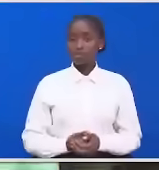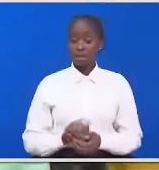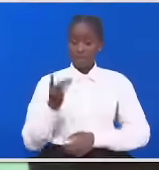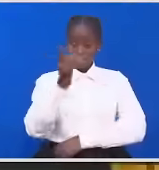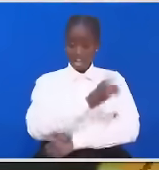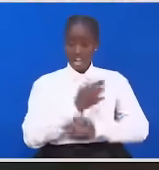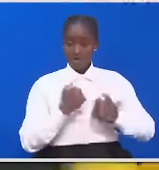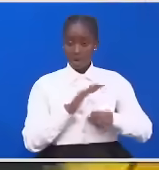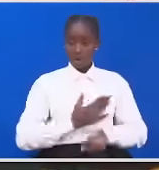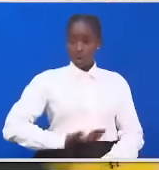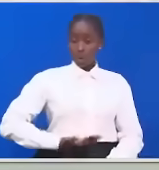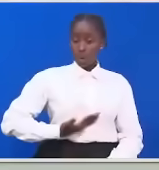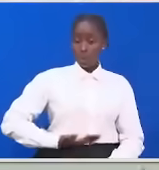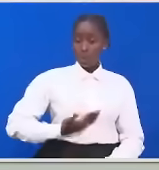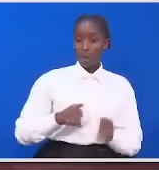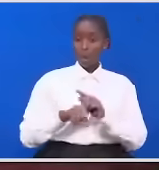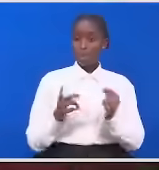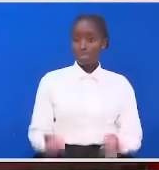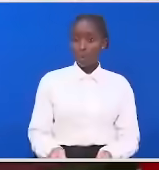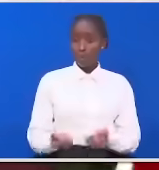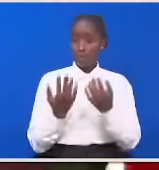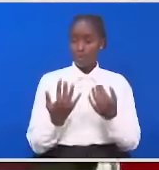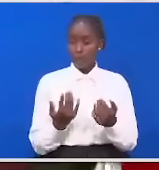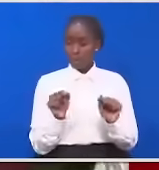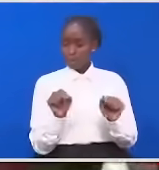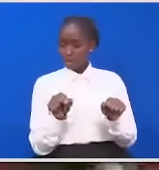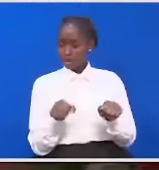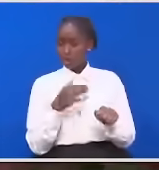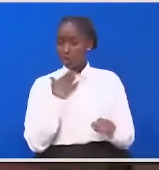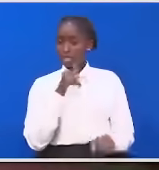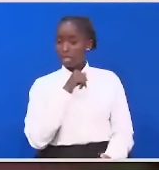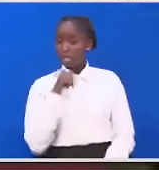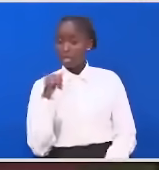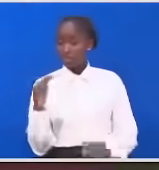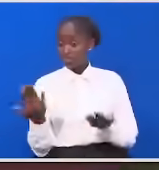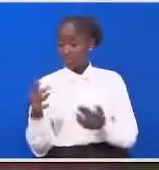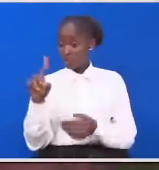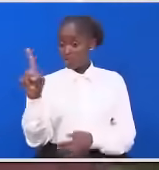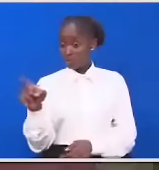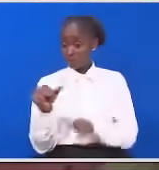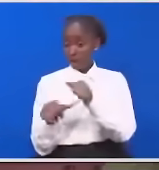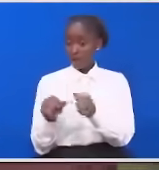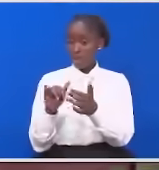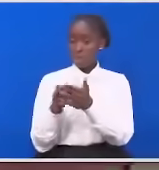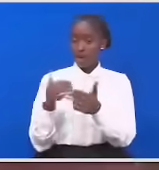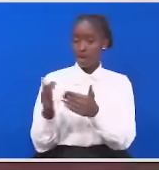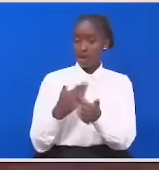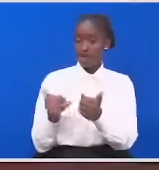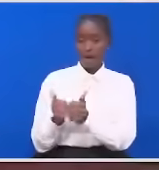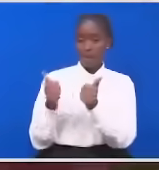was Maina grenade meant to kill? Question swirl on the aftermath.